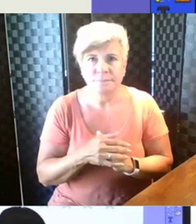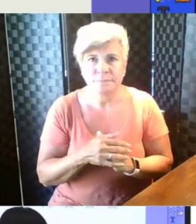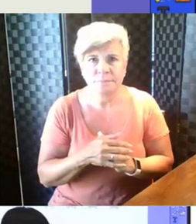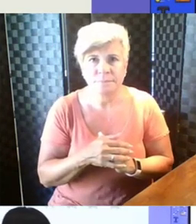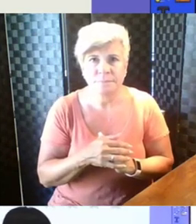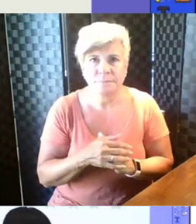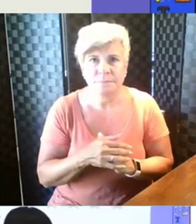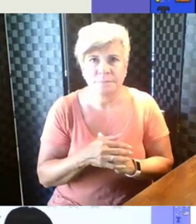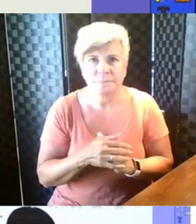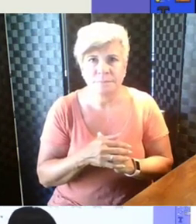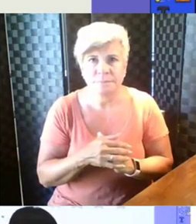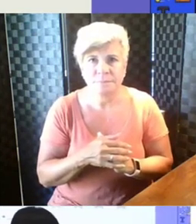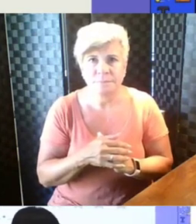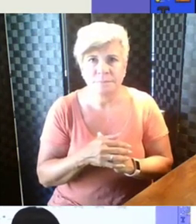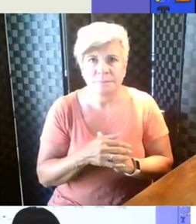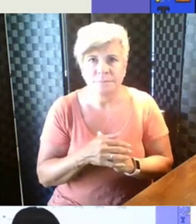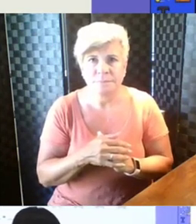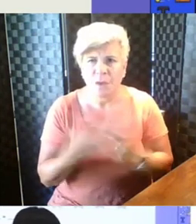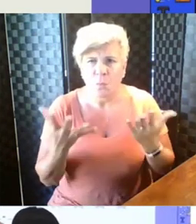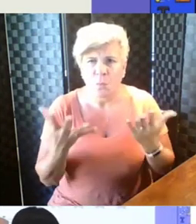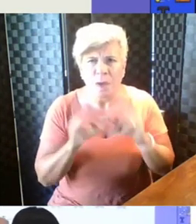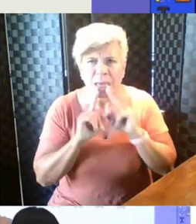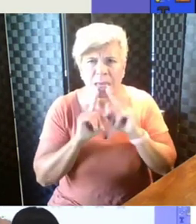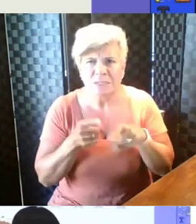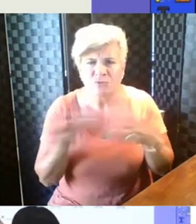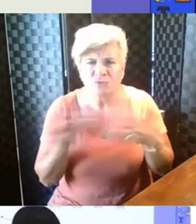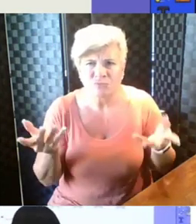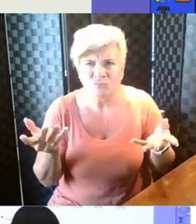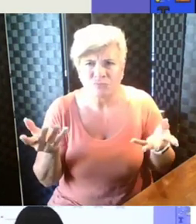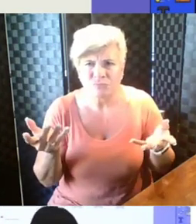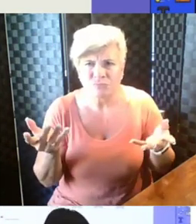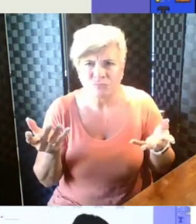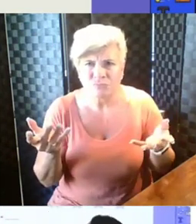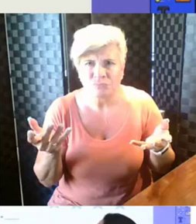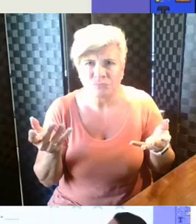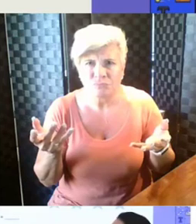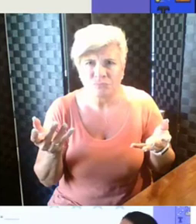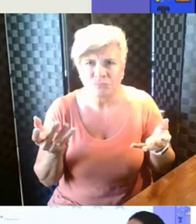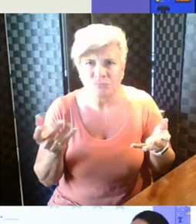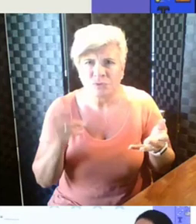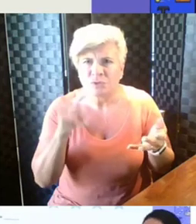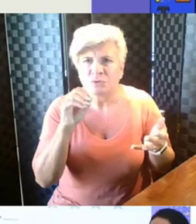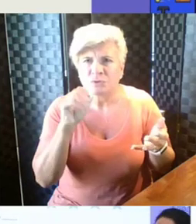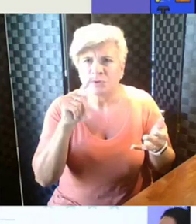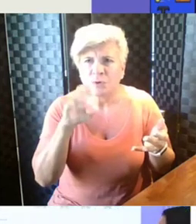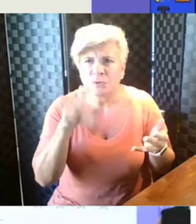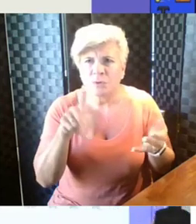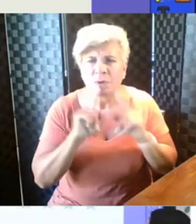What would our total be?